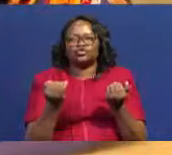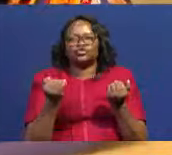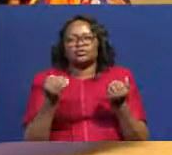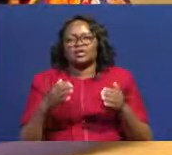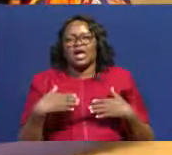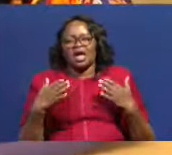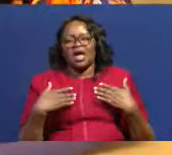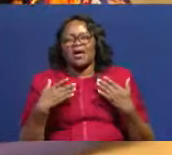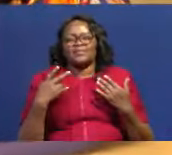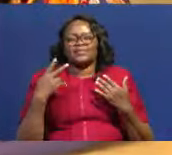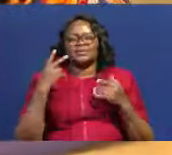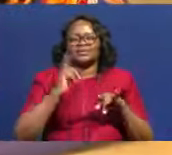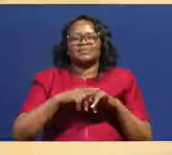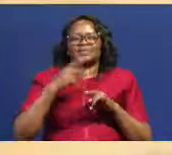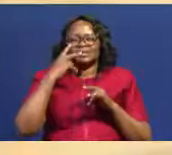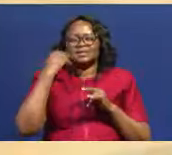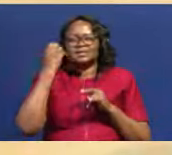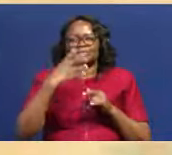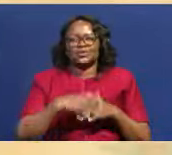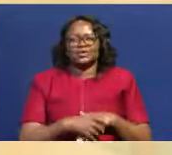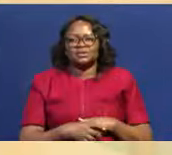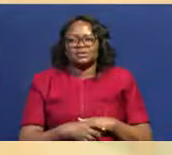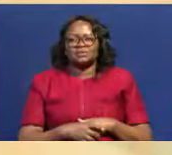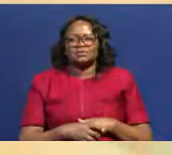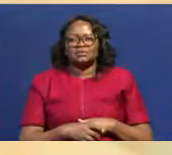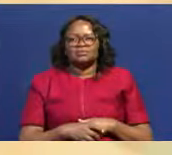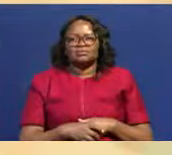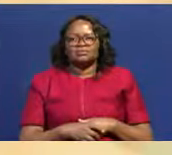at the stunning decorations.